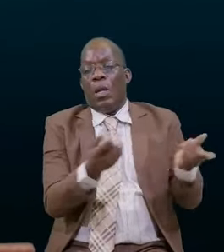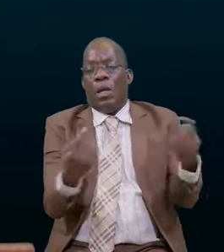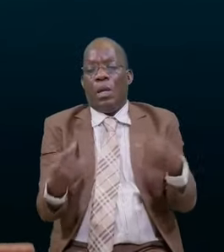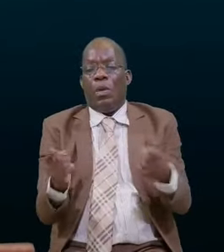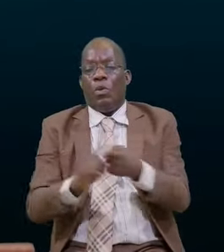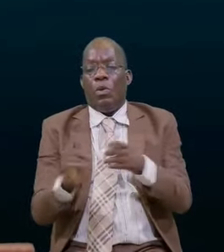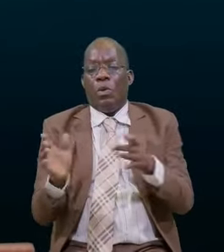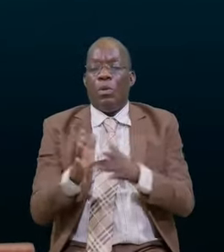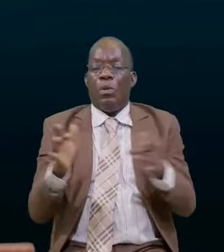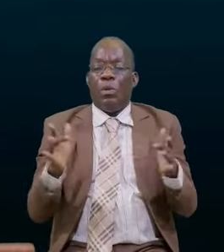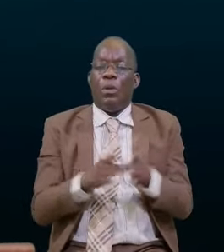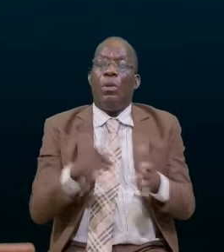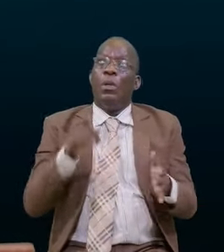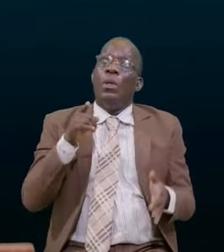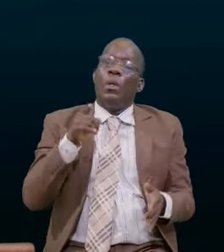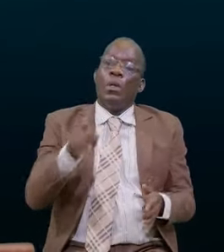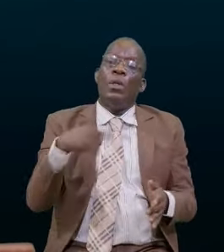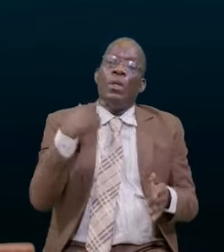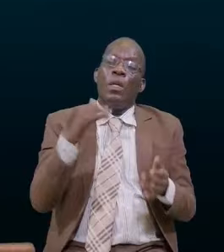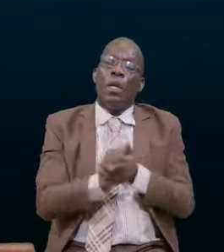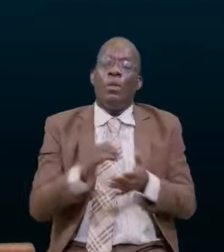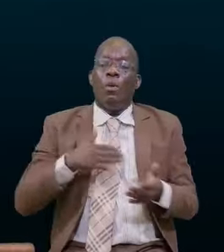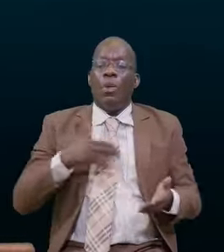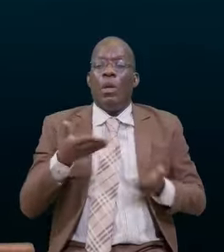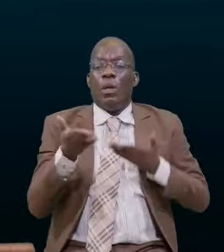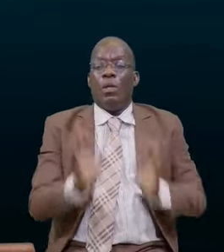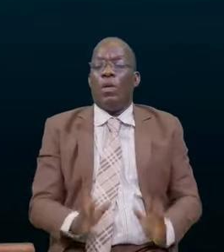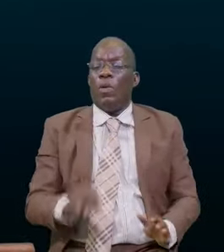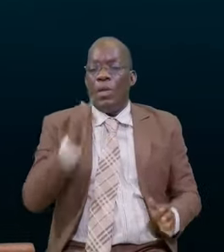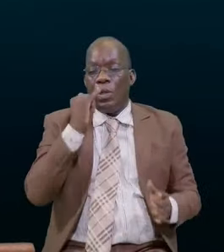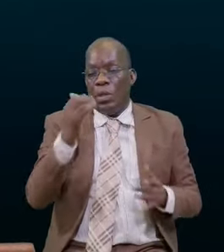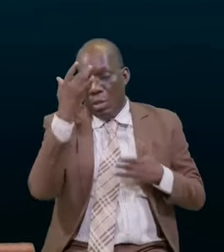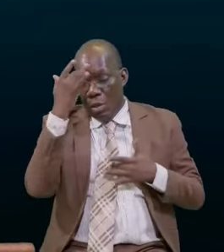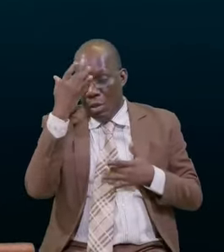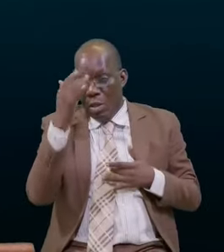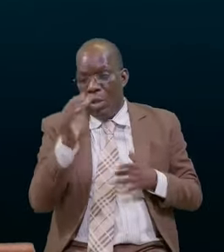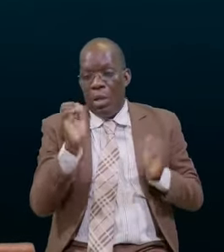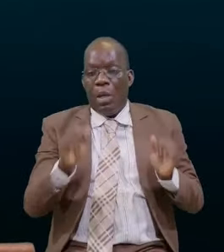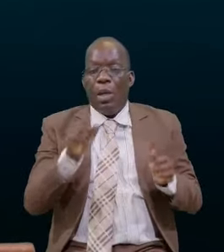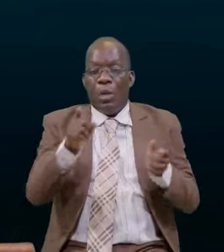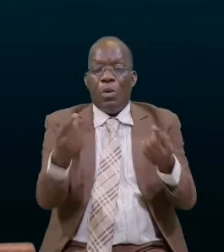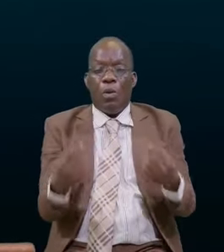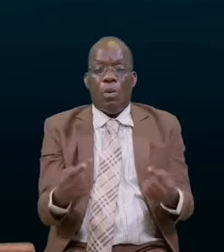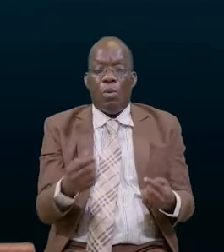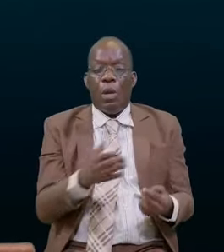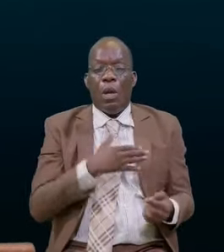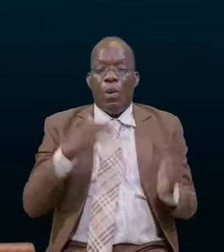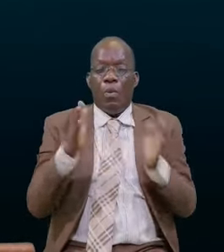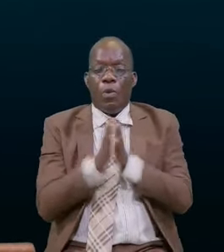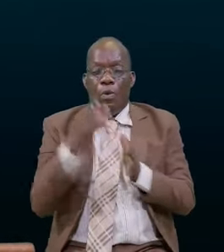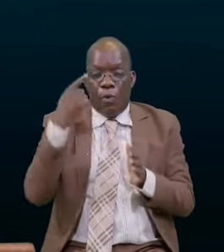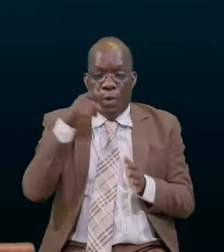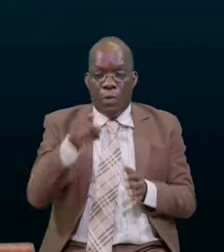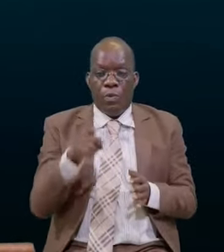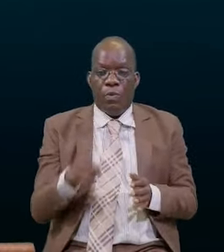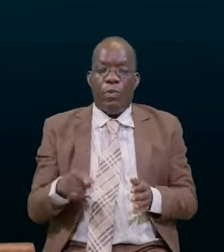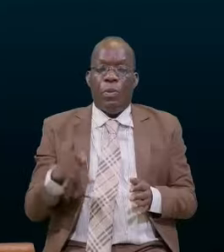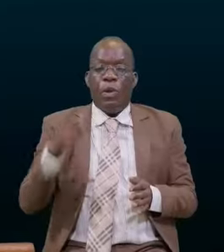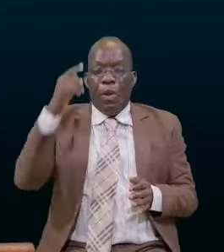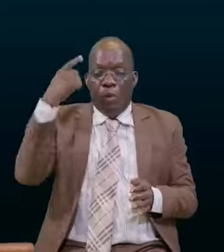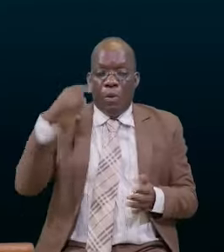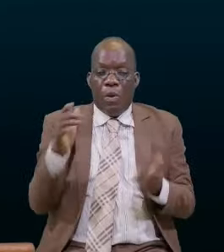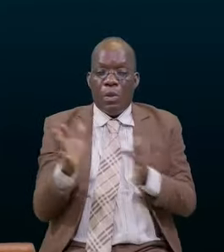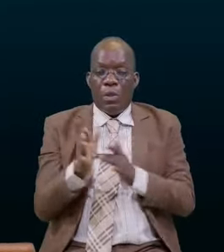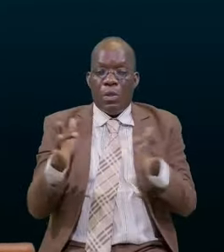my servant is healed and he sick can you just come and pray for him but Jesus he couldn't come at that time